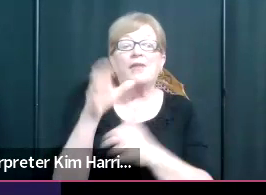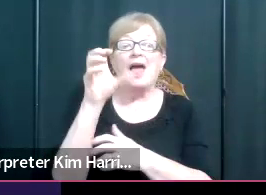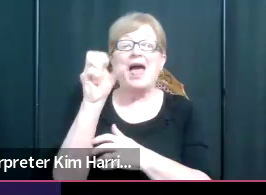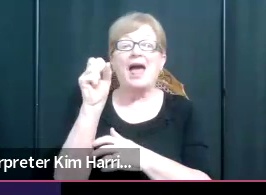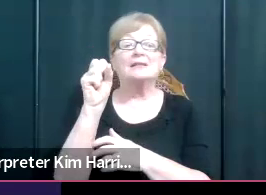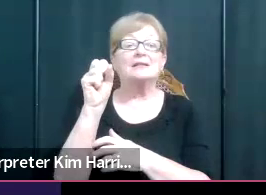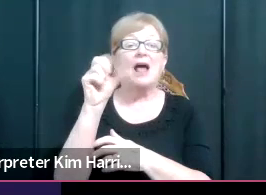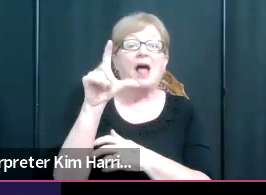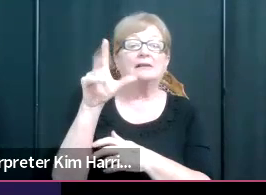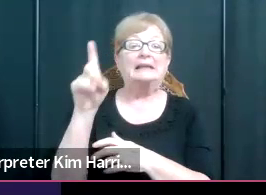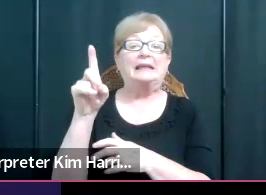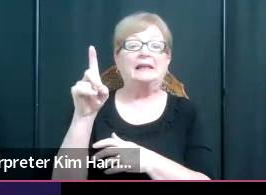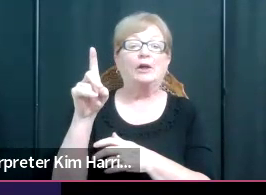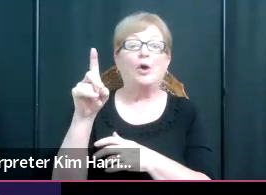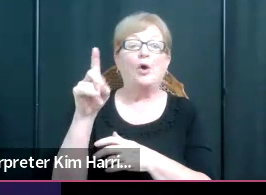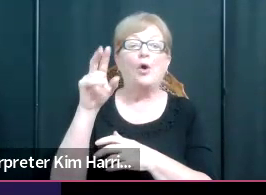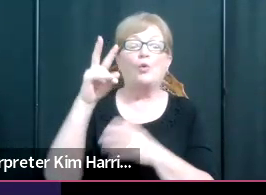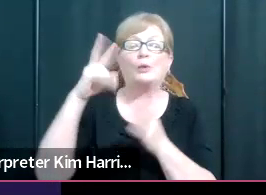Read.